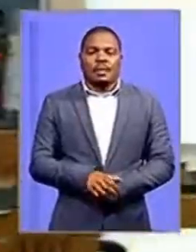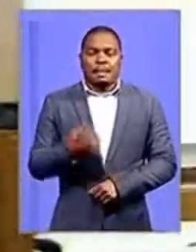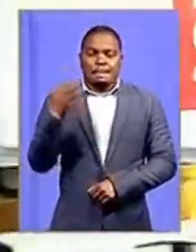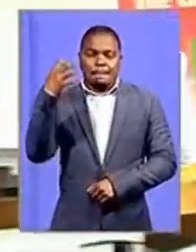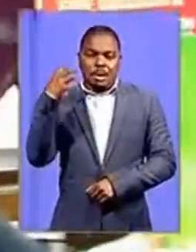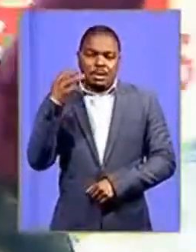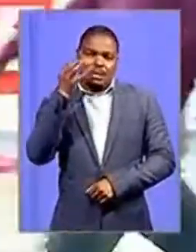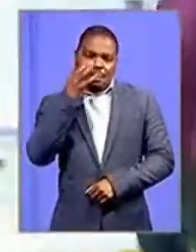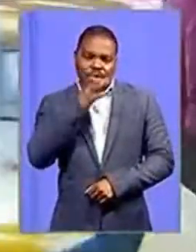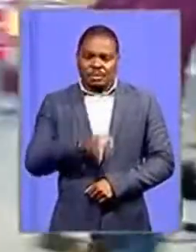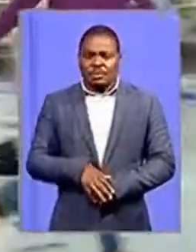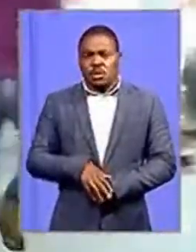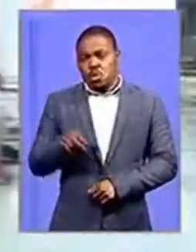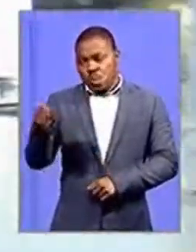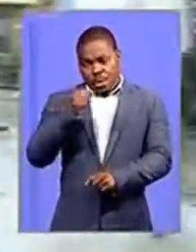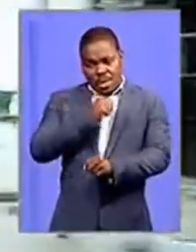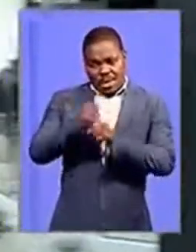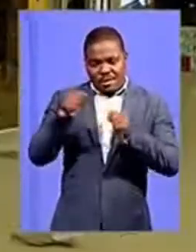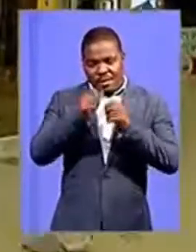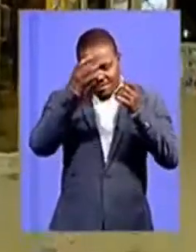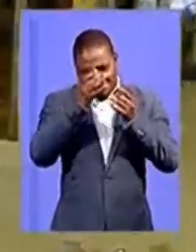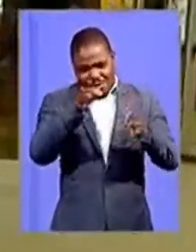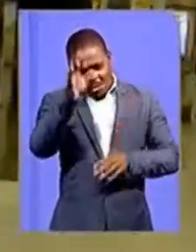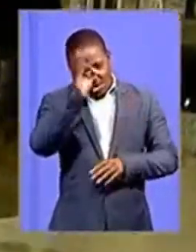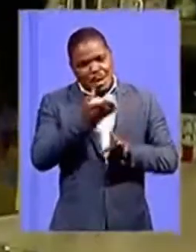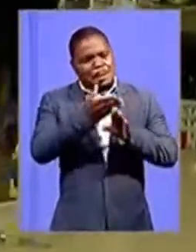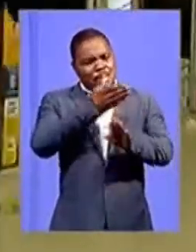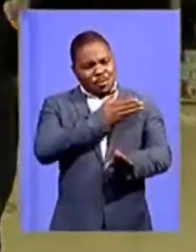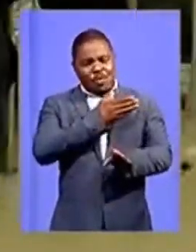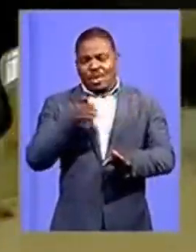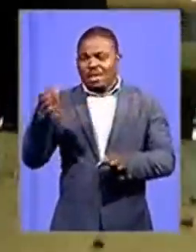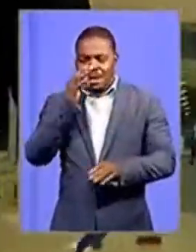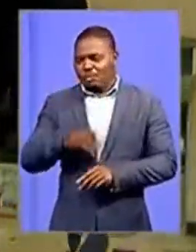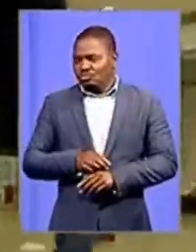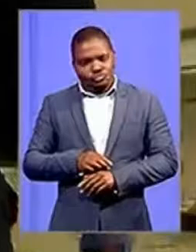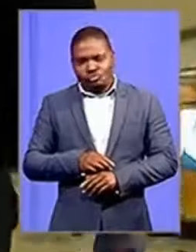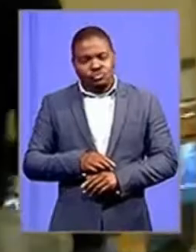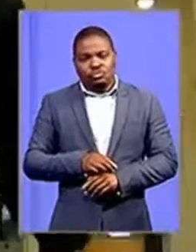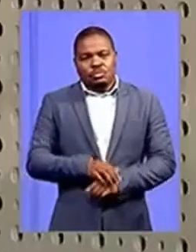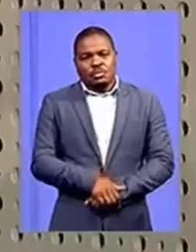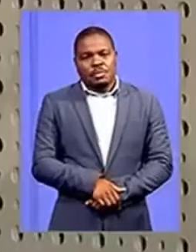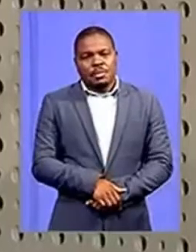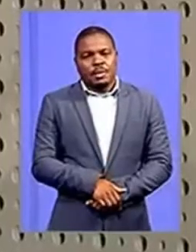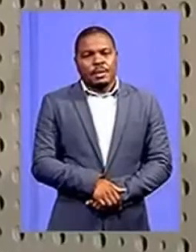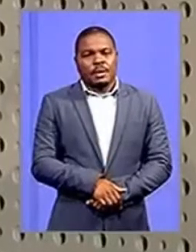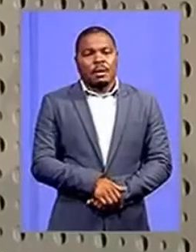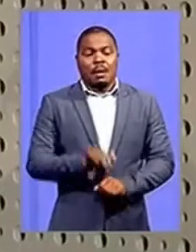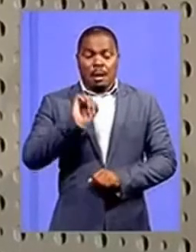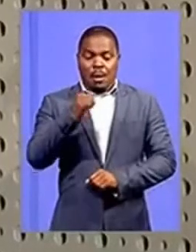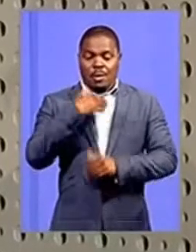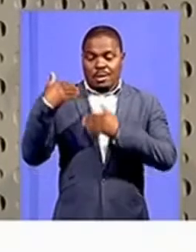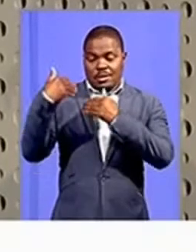gore ba paletswe ke go lemoša sephodisa pele ga nako ka ga dikgaruru tše go thibela go phatlalala. Our responsibility